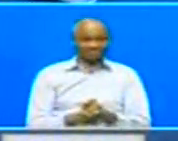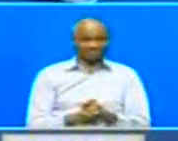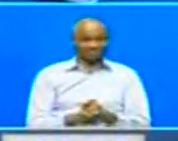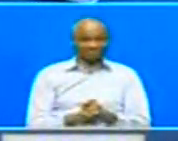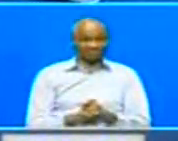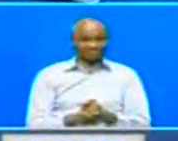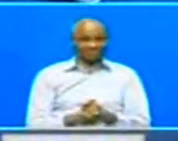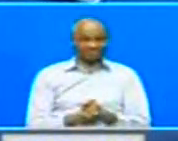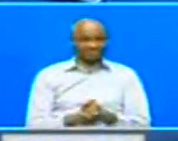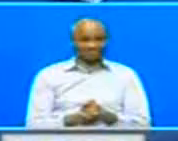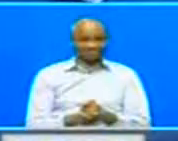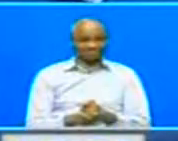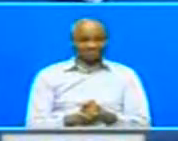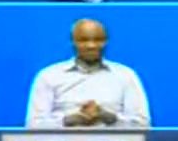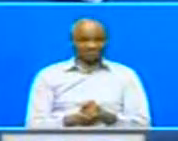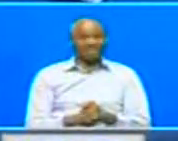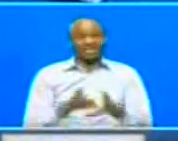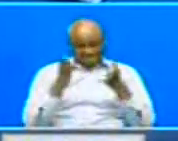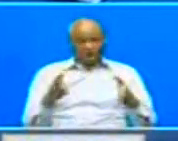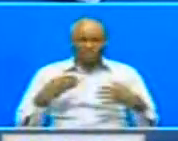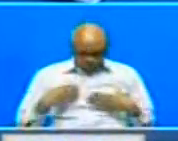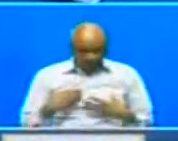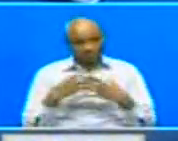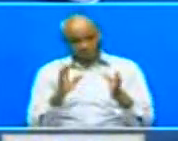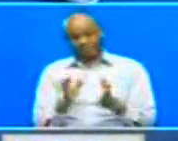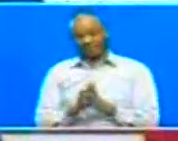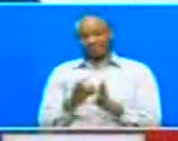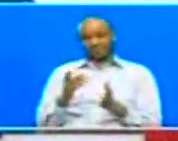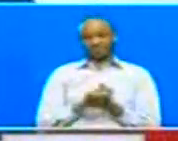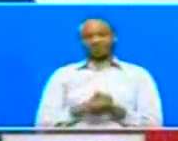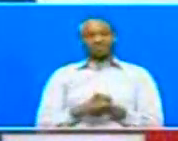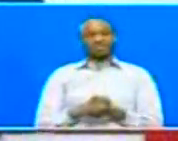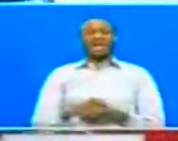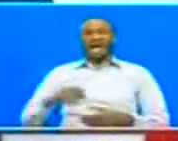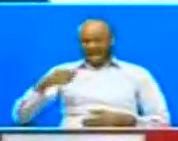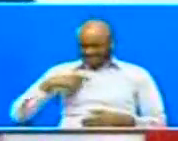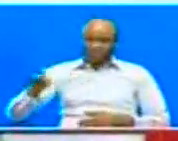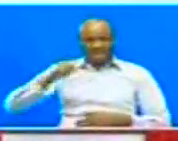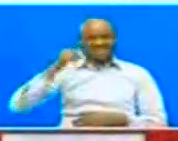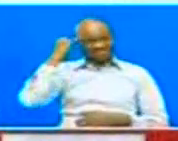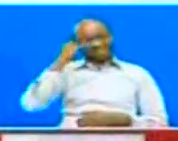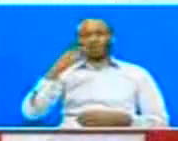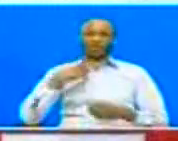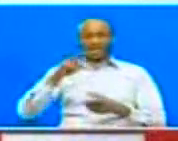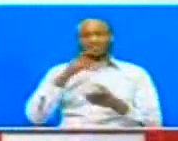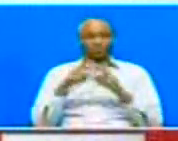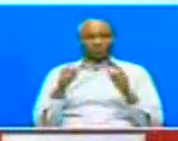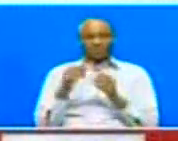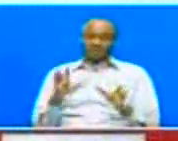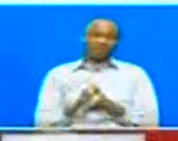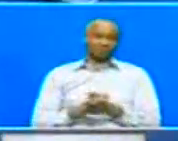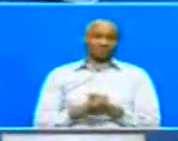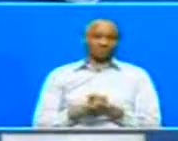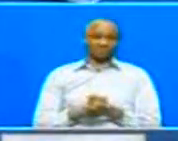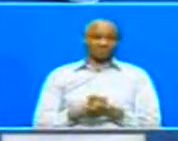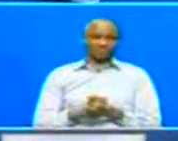camps. Listen, fine. Let me be practical now. Be practical, please. We are not intellectualizing this debate. First of all, you can